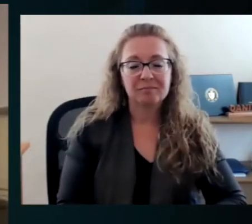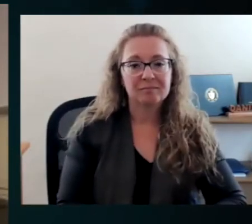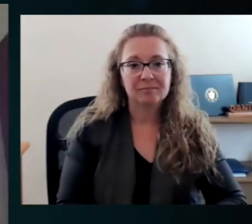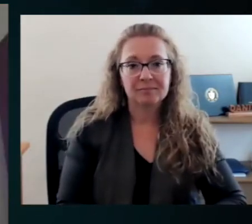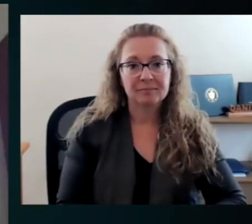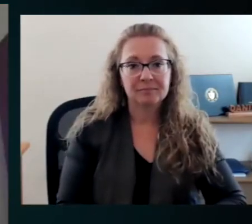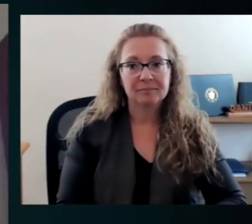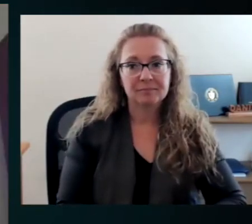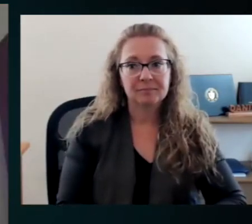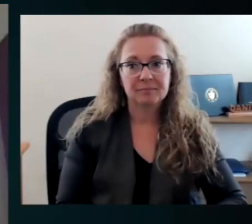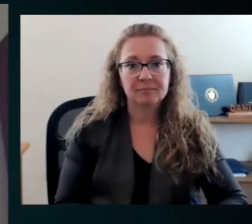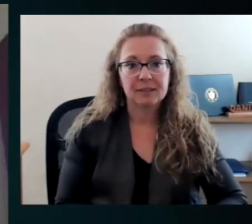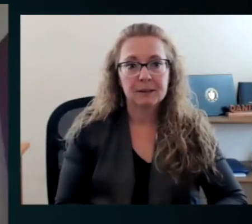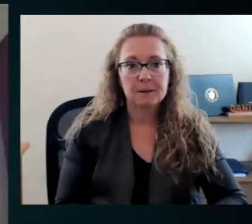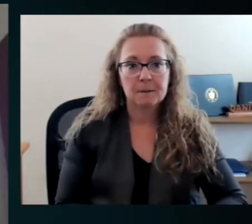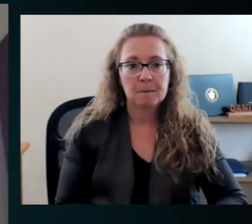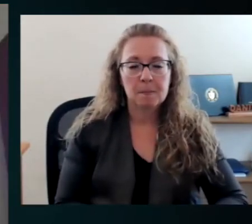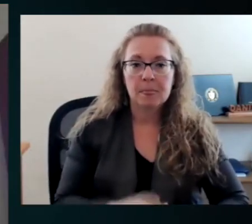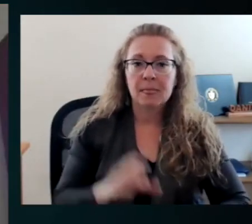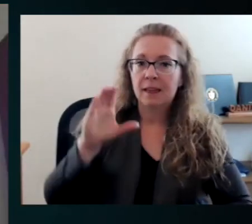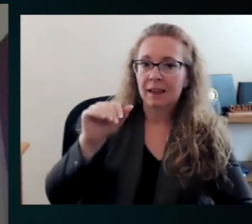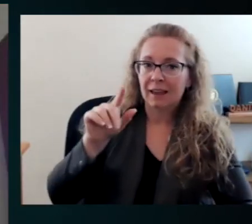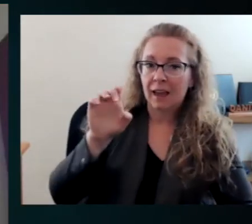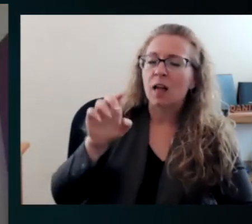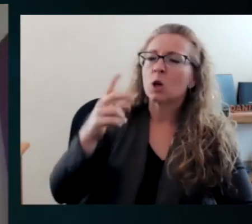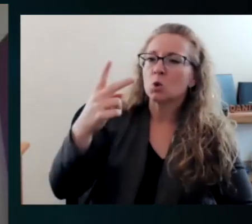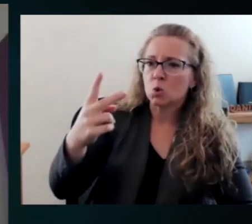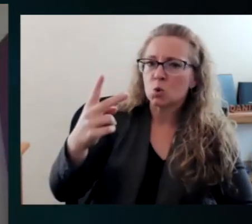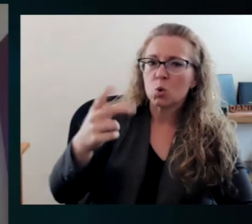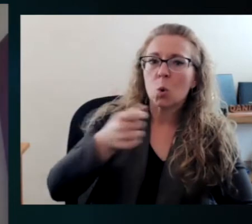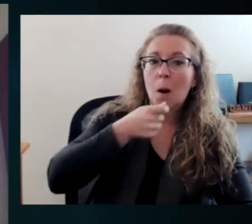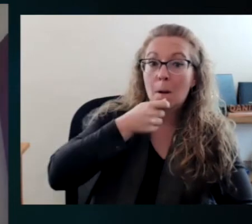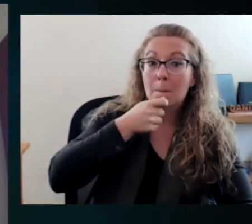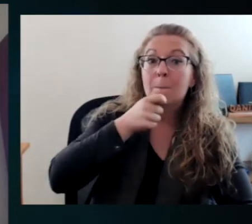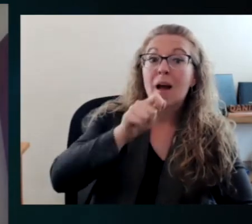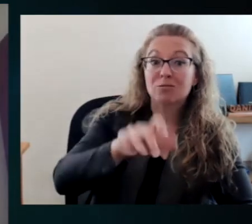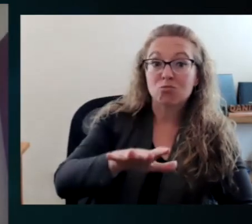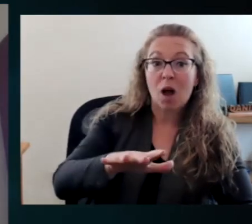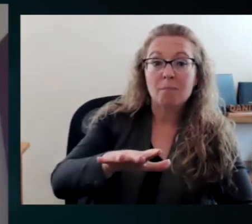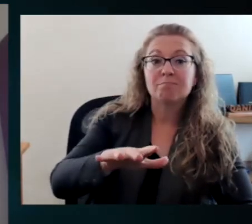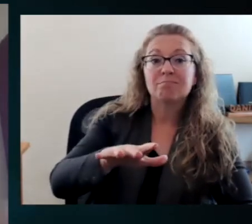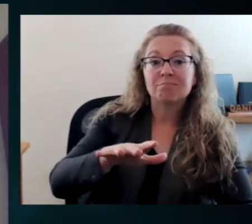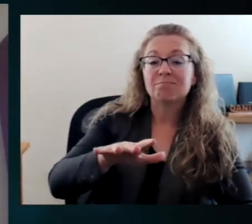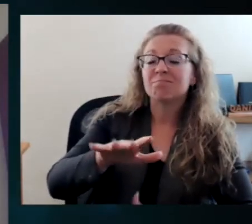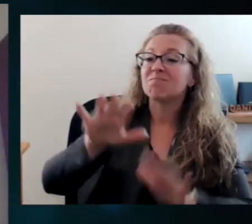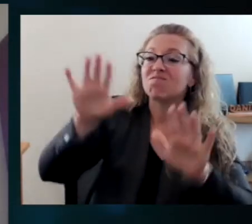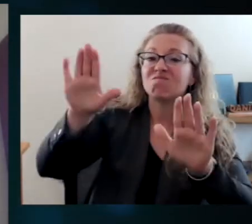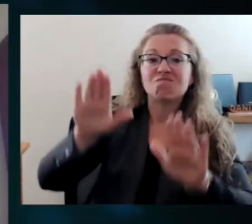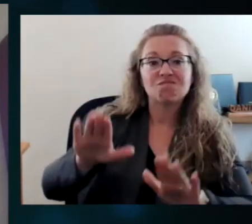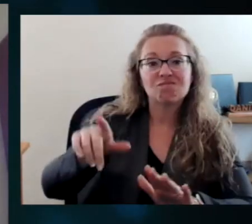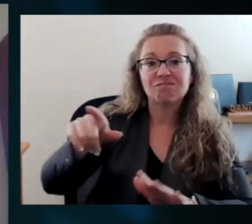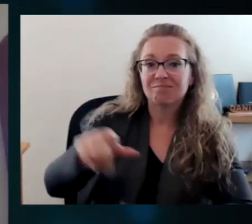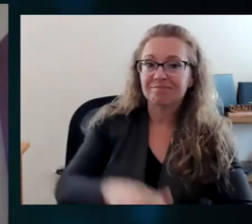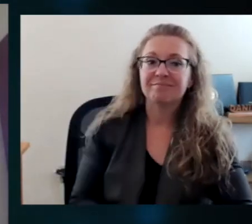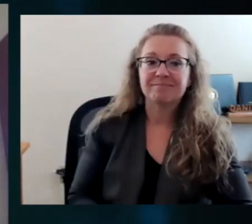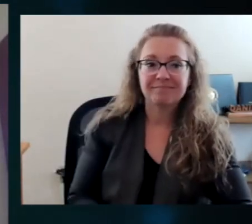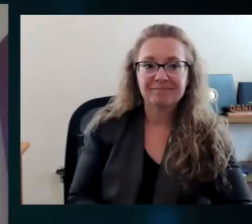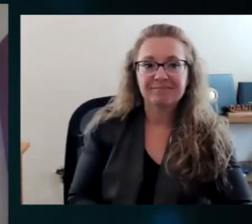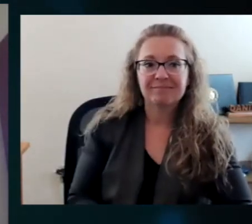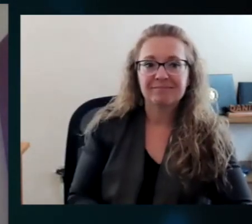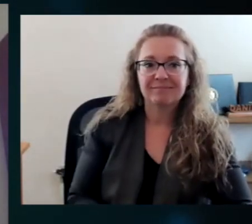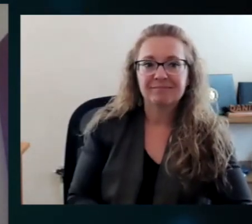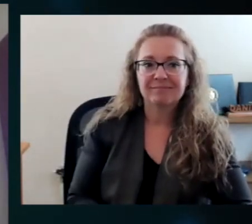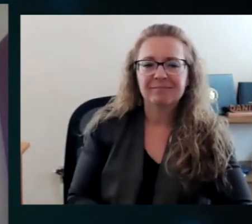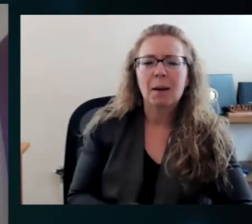I think that's 2 mic drops in a row for you at this point. That's, I mean, the simple fact that there